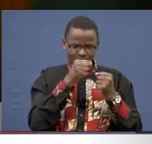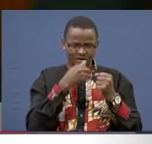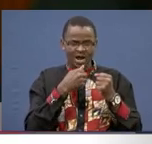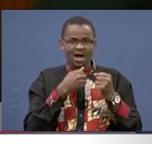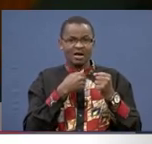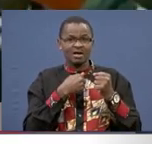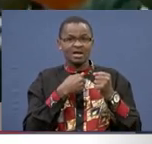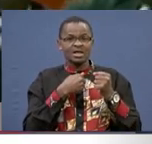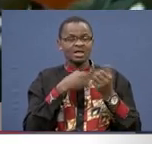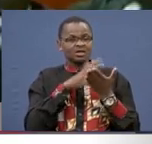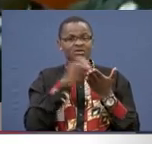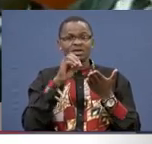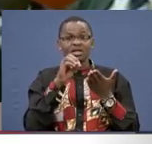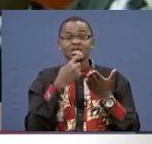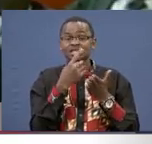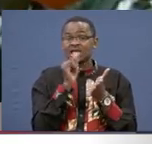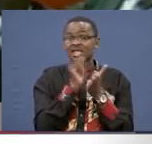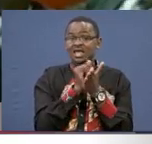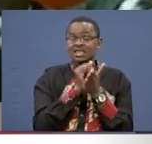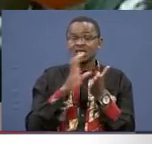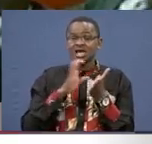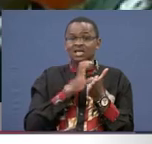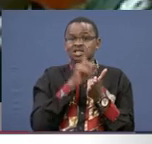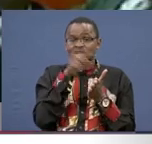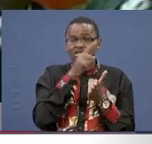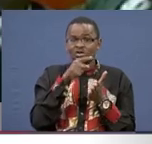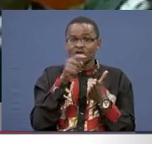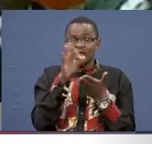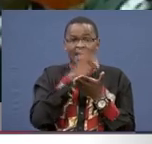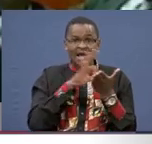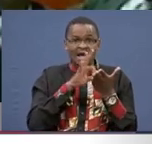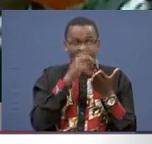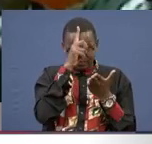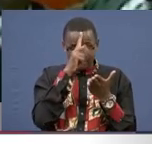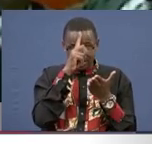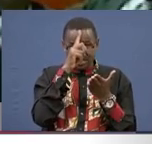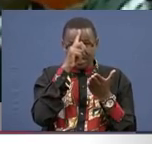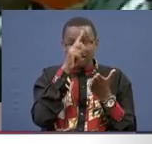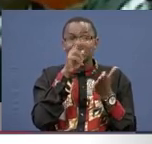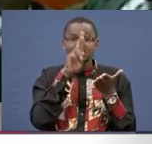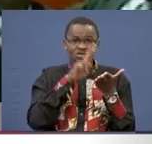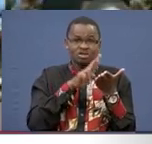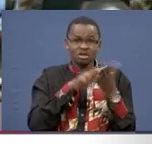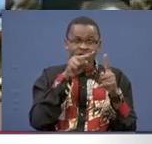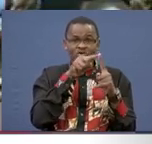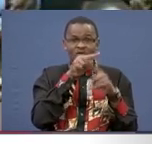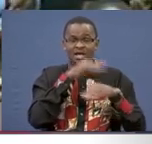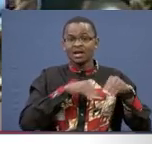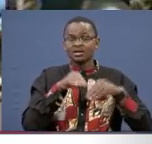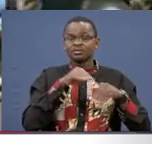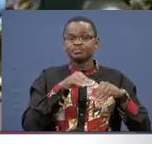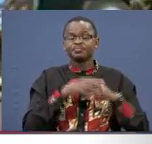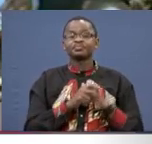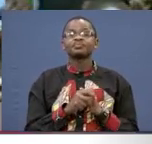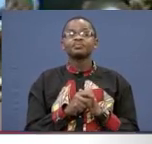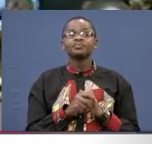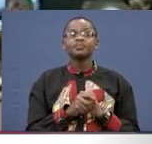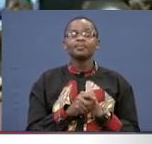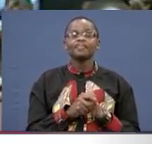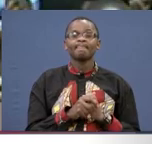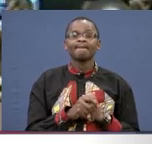suit dismissed, saying that cancelling the contract will have serious consequences to the elections.